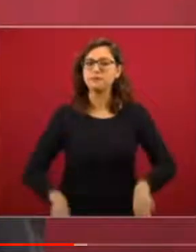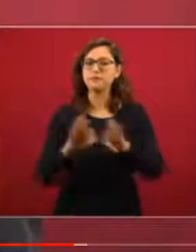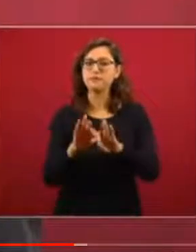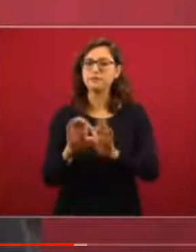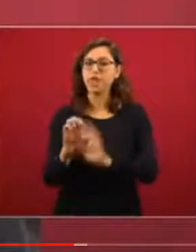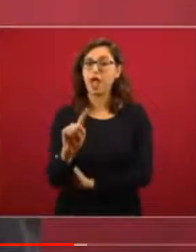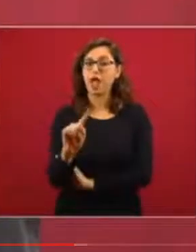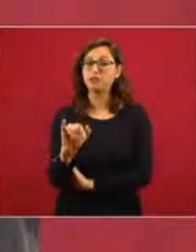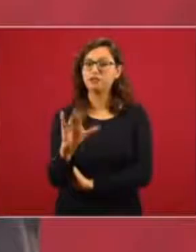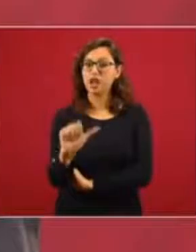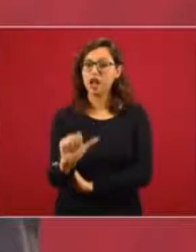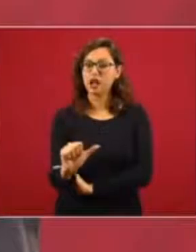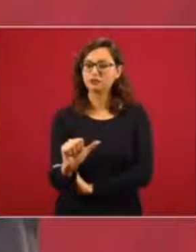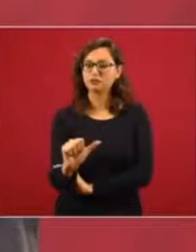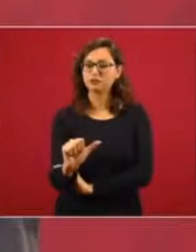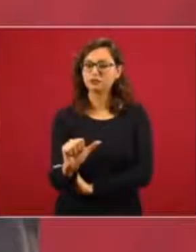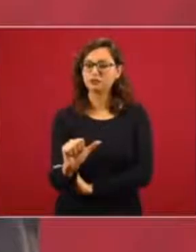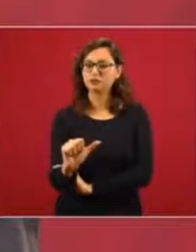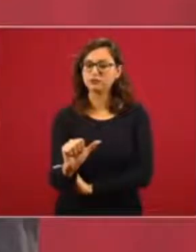Entonces,